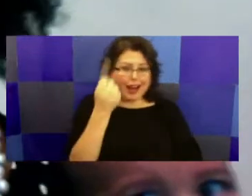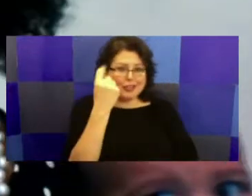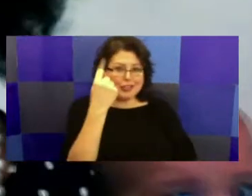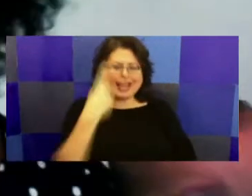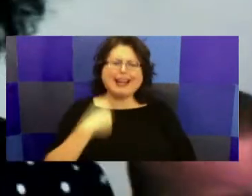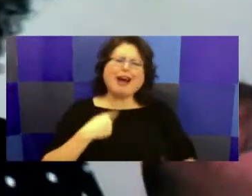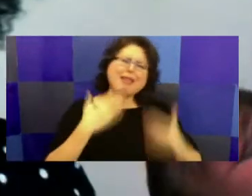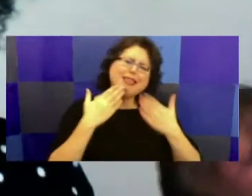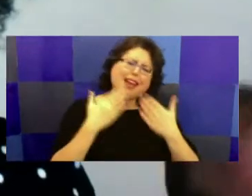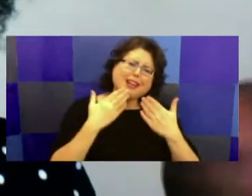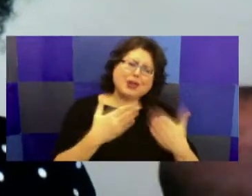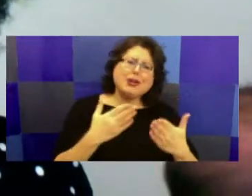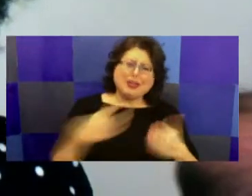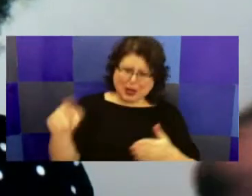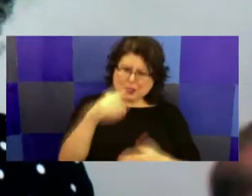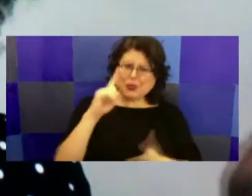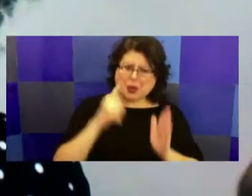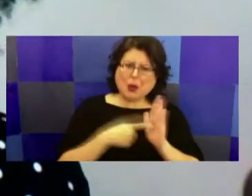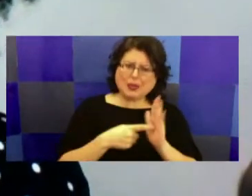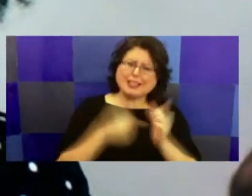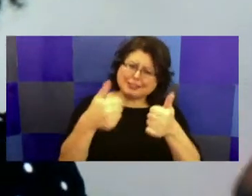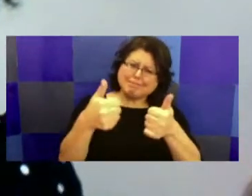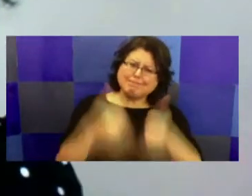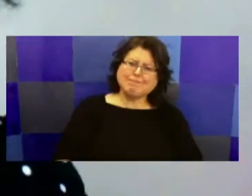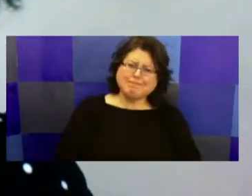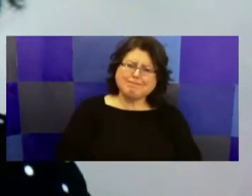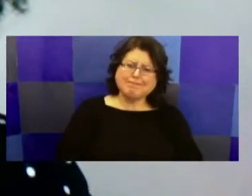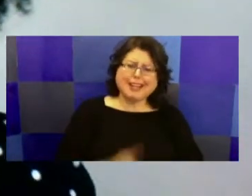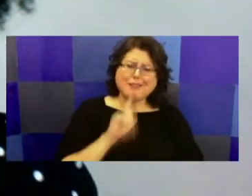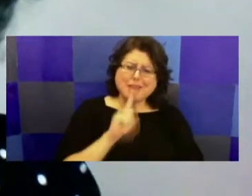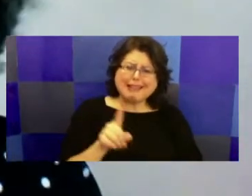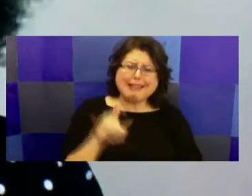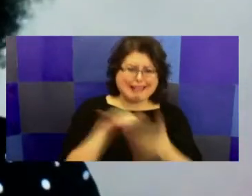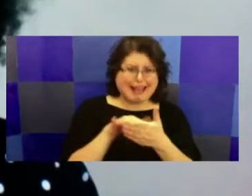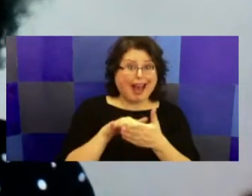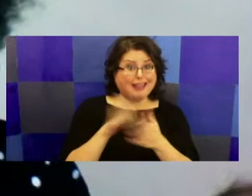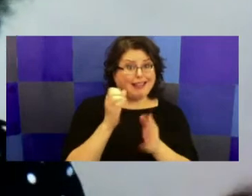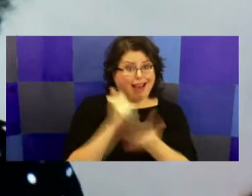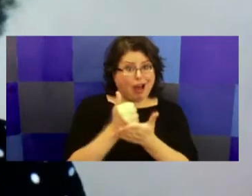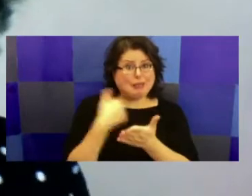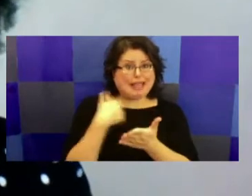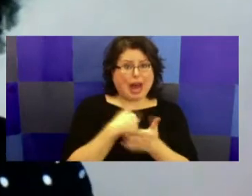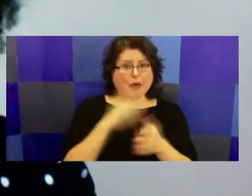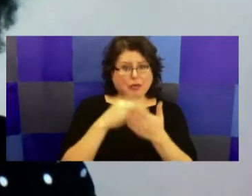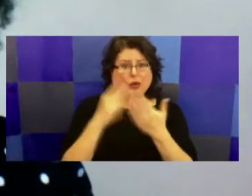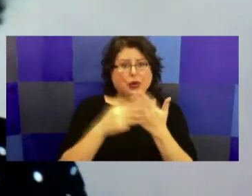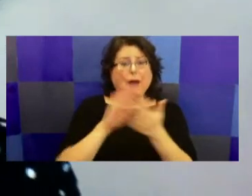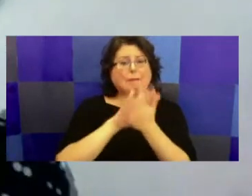that that was noticed, because it has really served to make our program even greater.